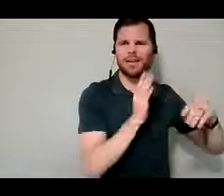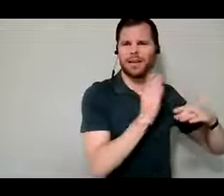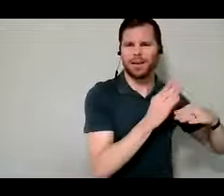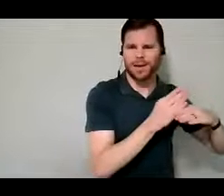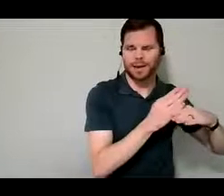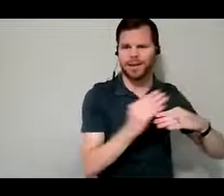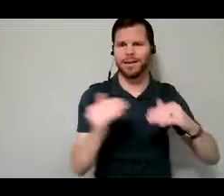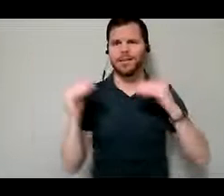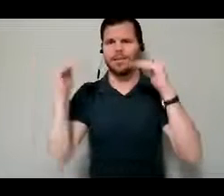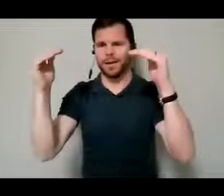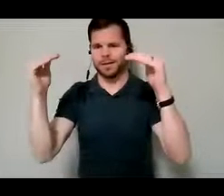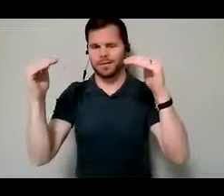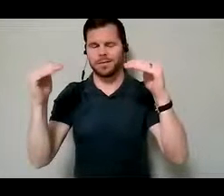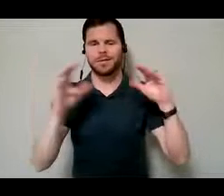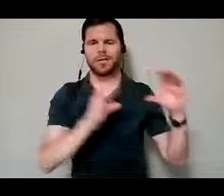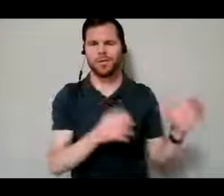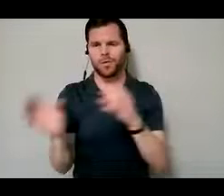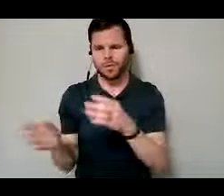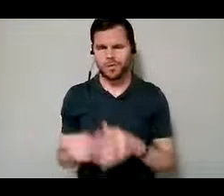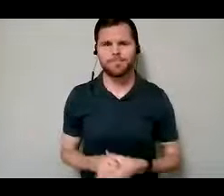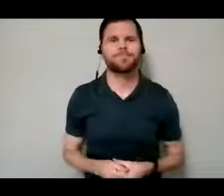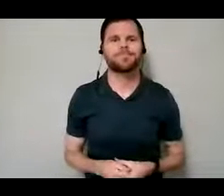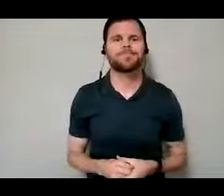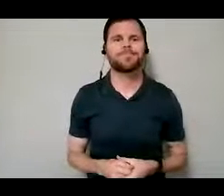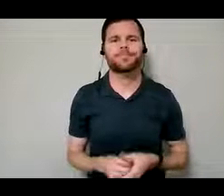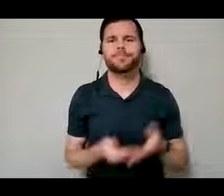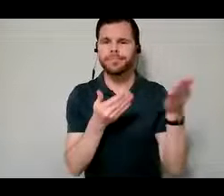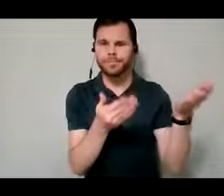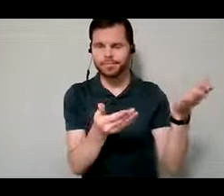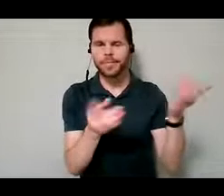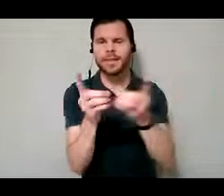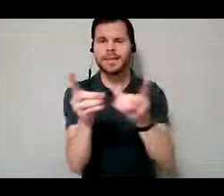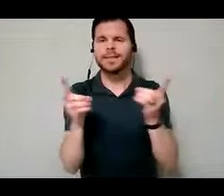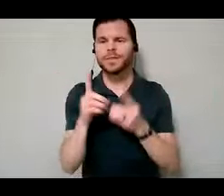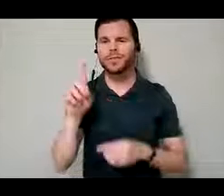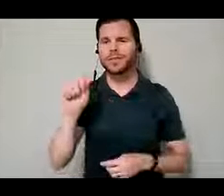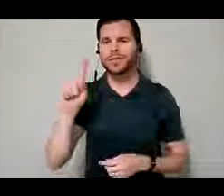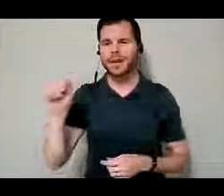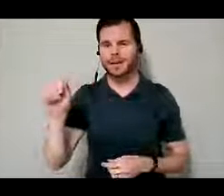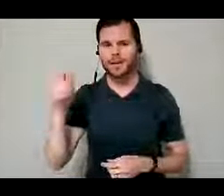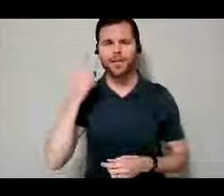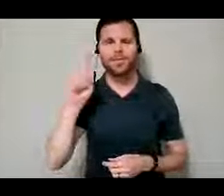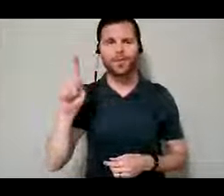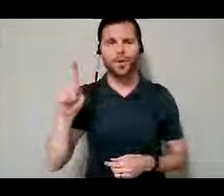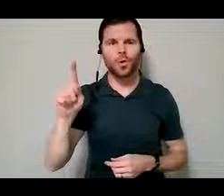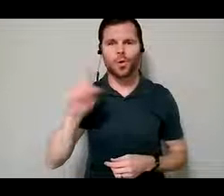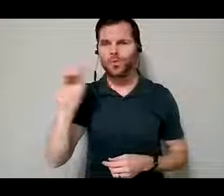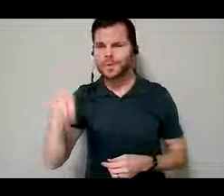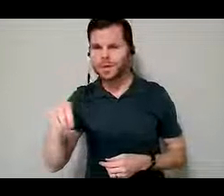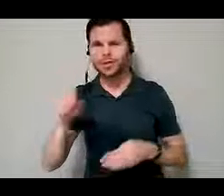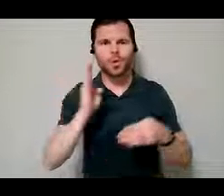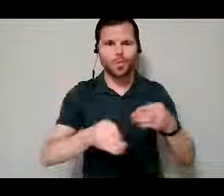reported when they graduate. So I have some district-wide data around pathway completion, and you can see from 2015